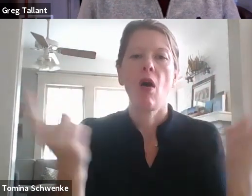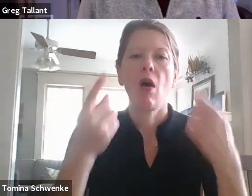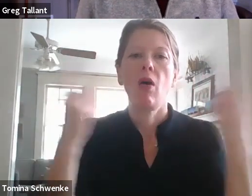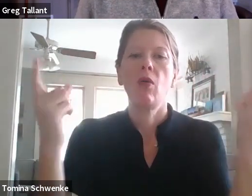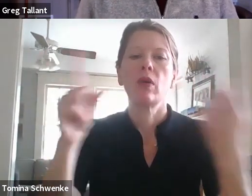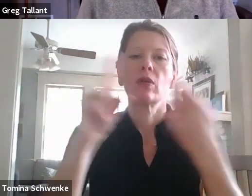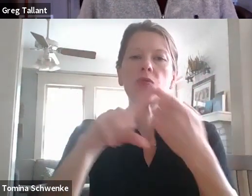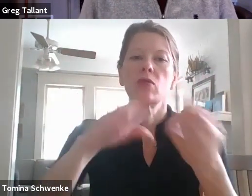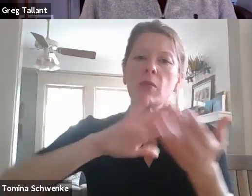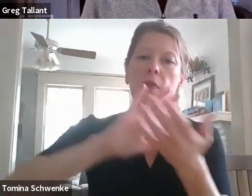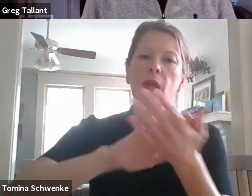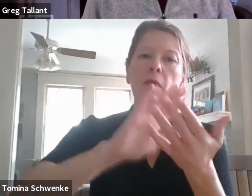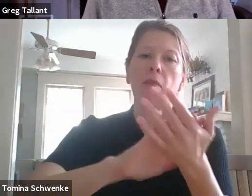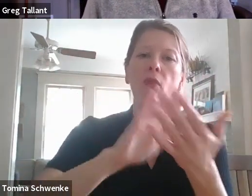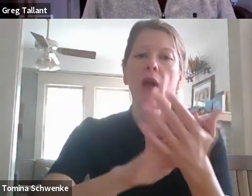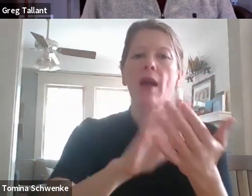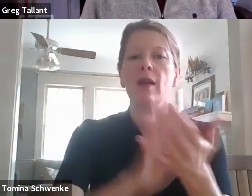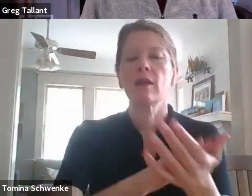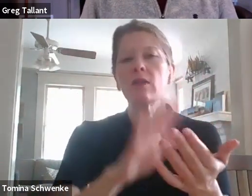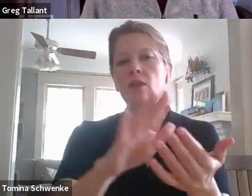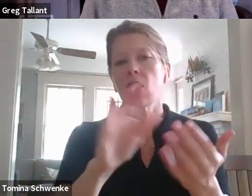be praised by happy